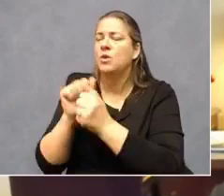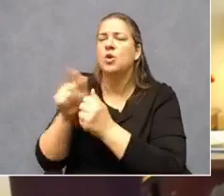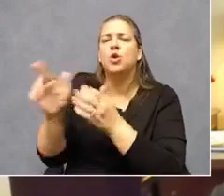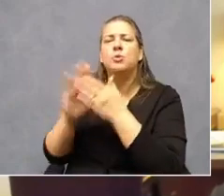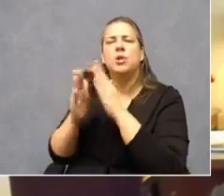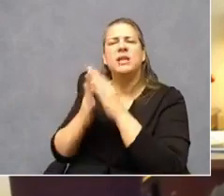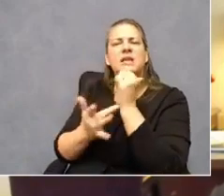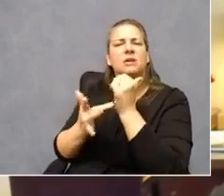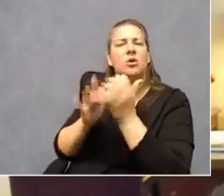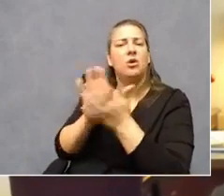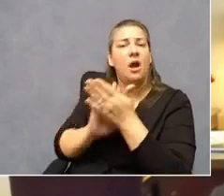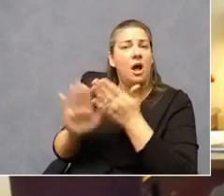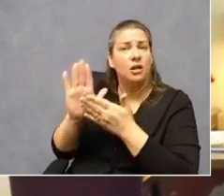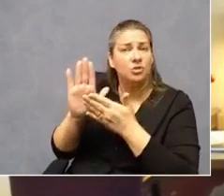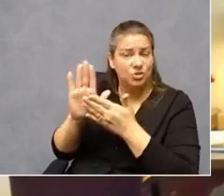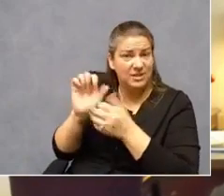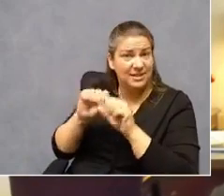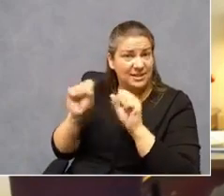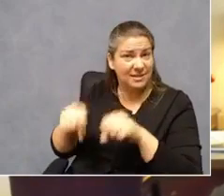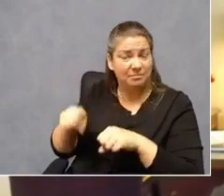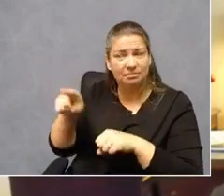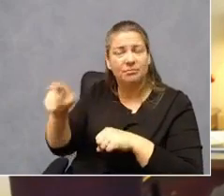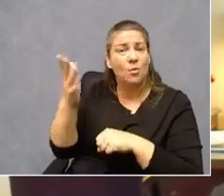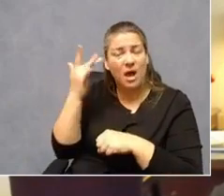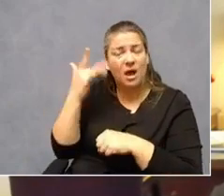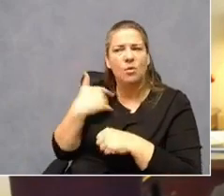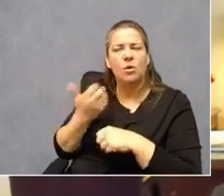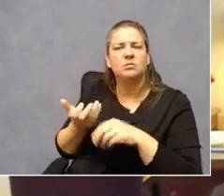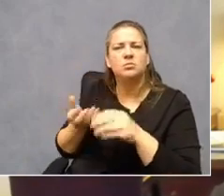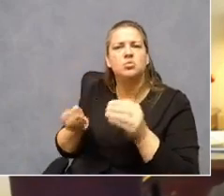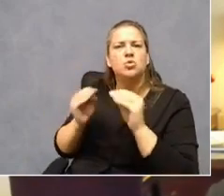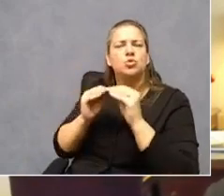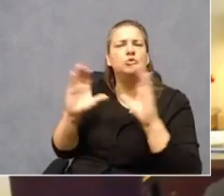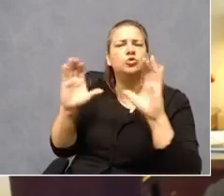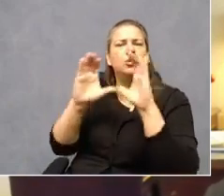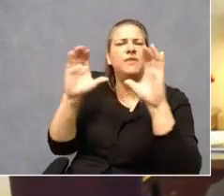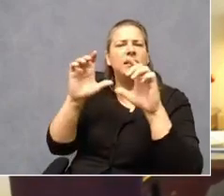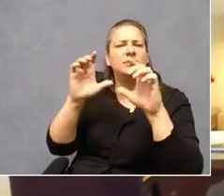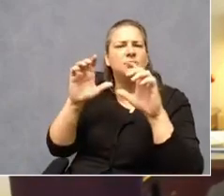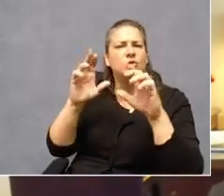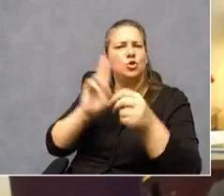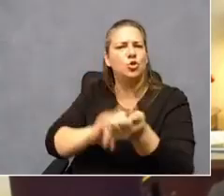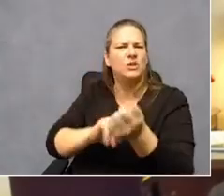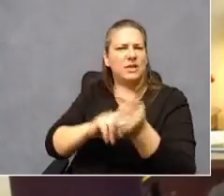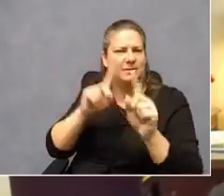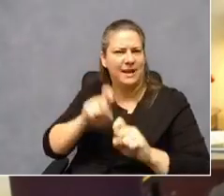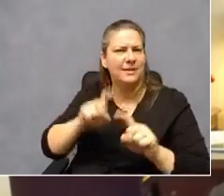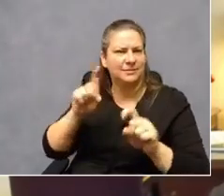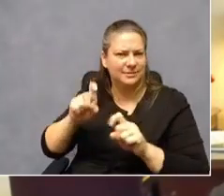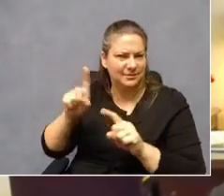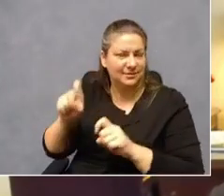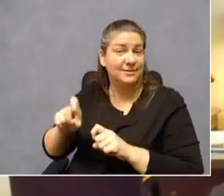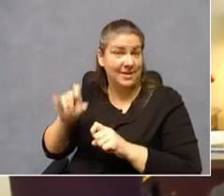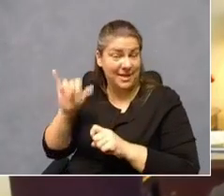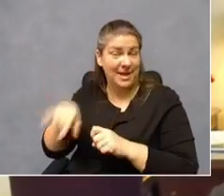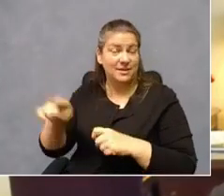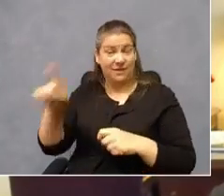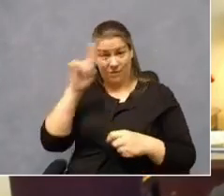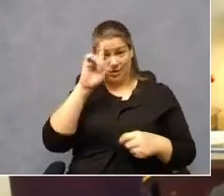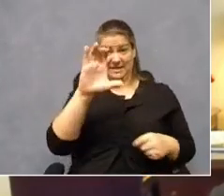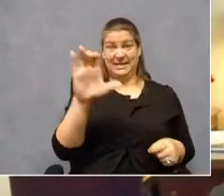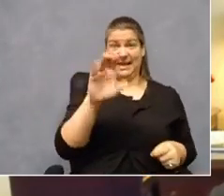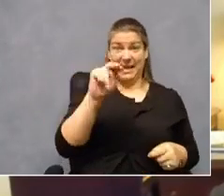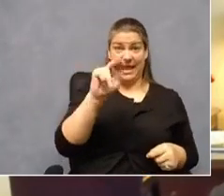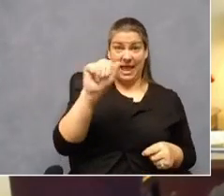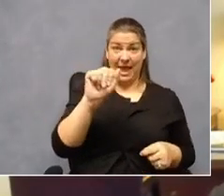increase certified nursing assistant testing. That has been a bottleneck for CNAs to become